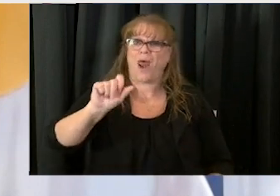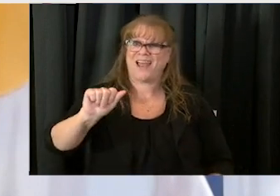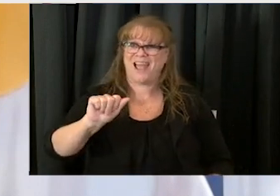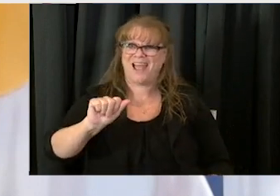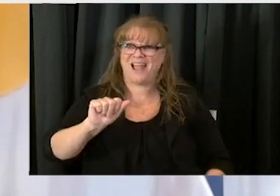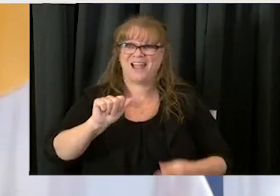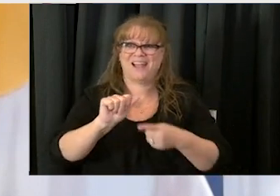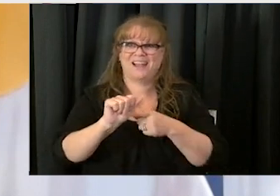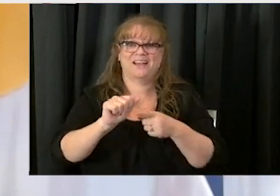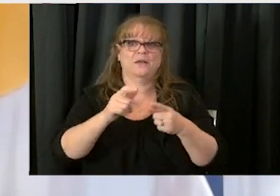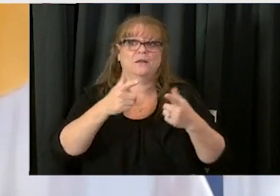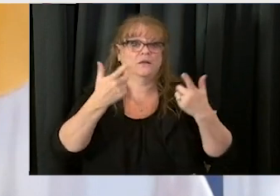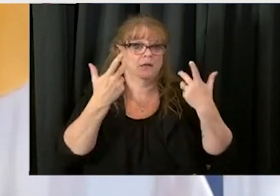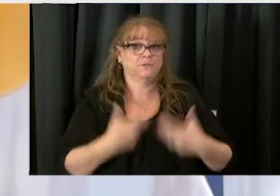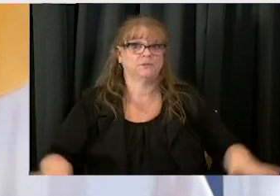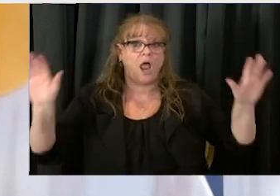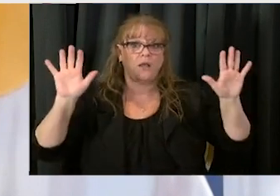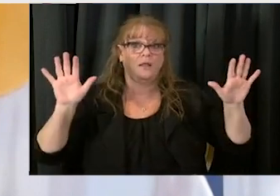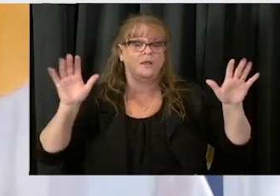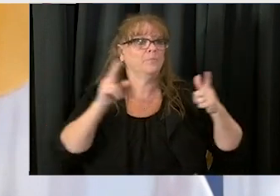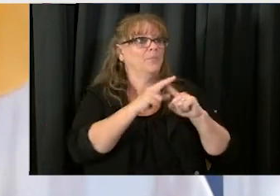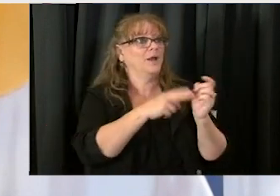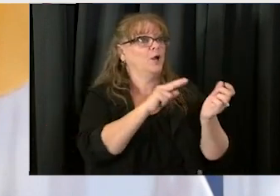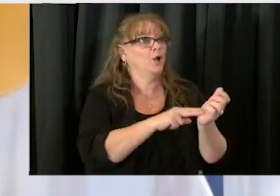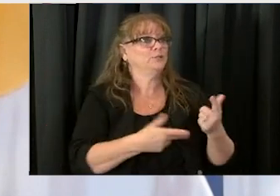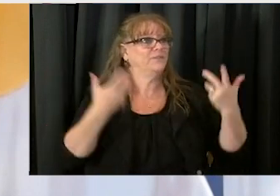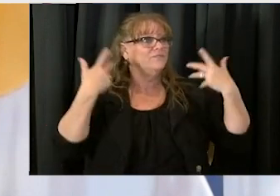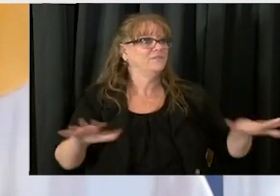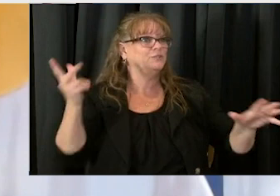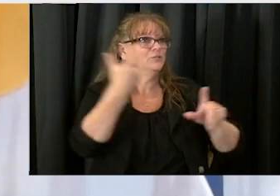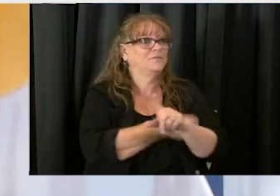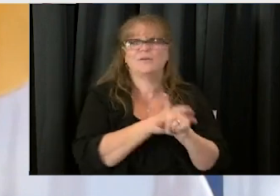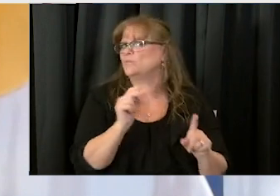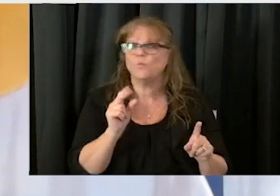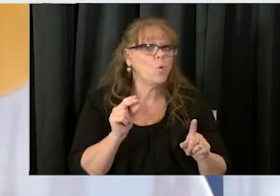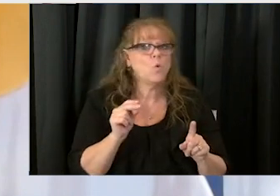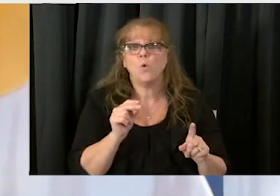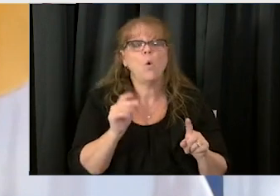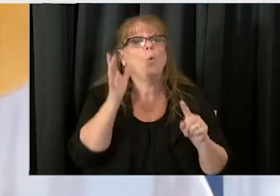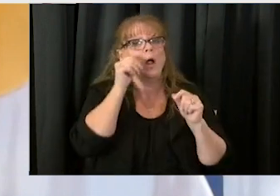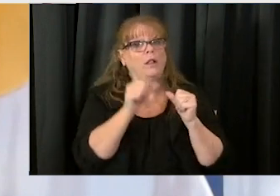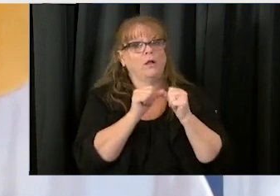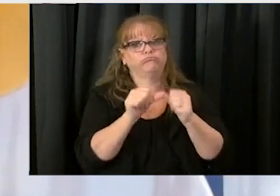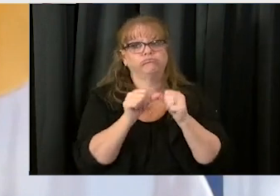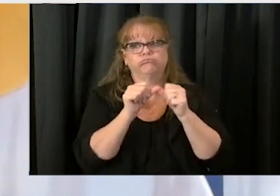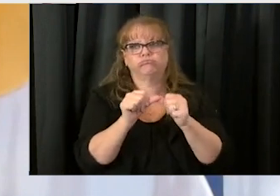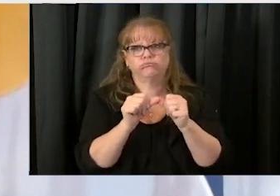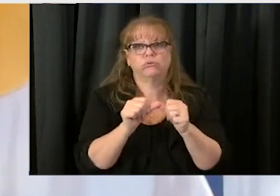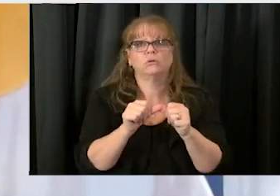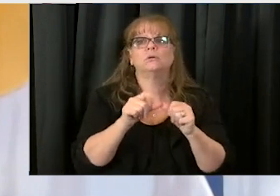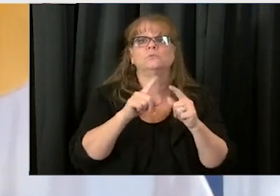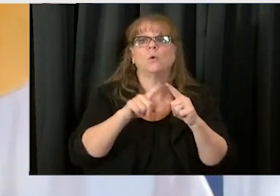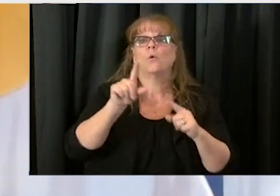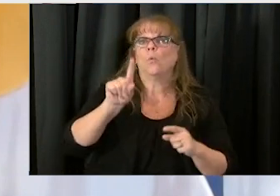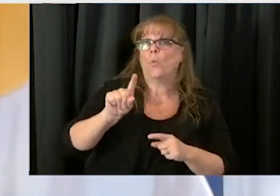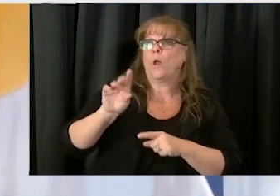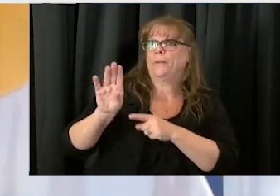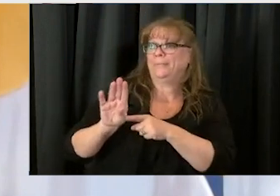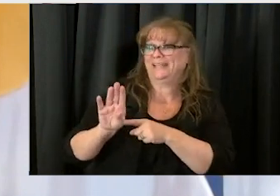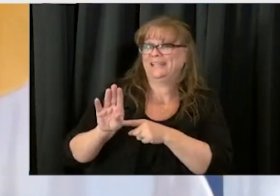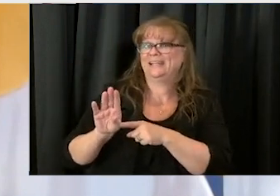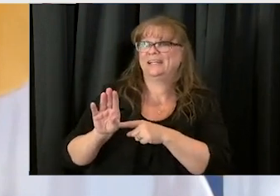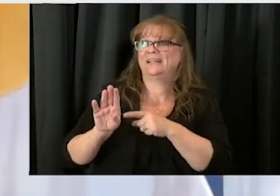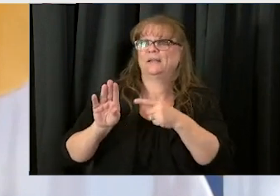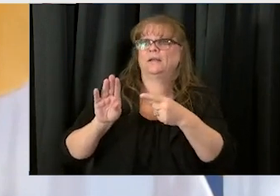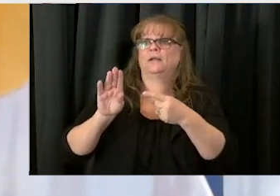started. What does that mean? There is going to be a trickle of folks on the medical side that have not been vaccinated yet and will be